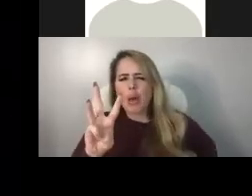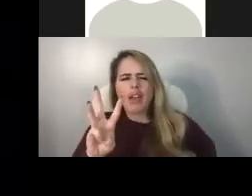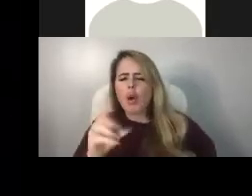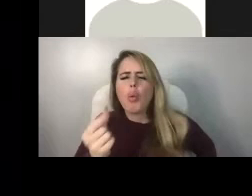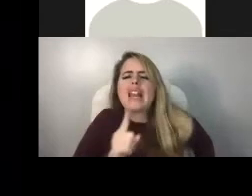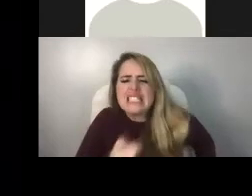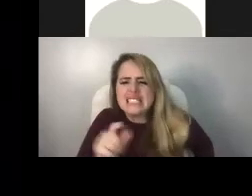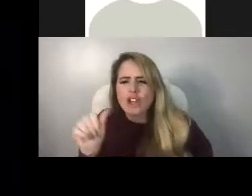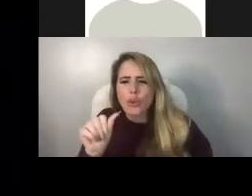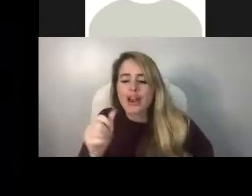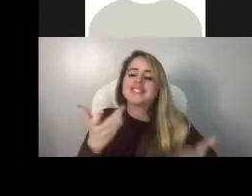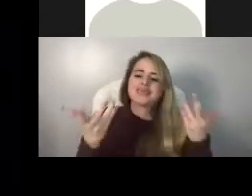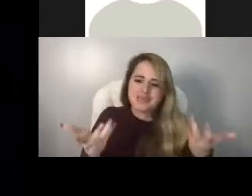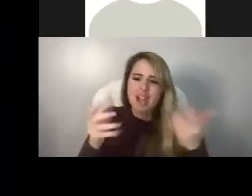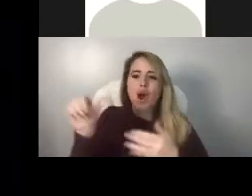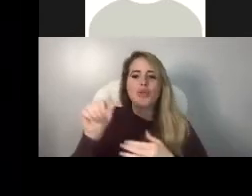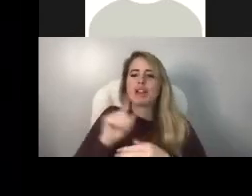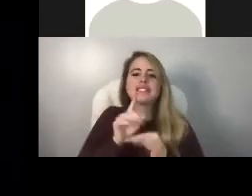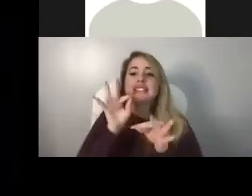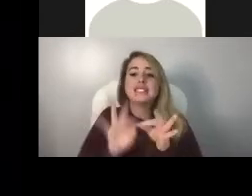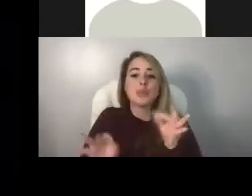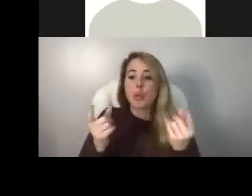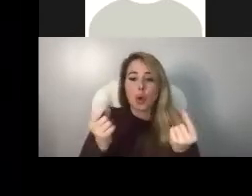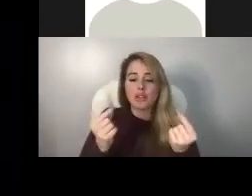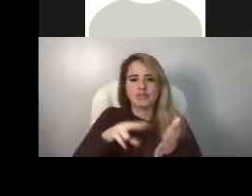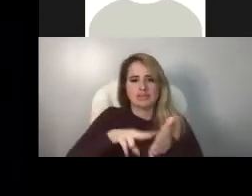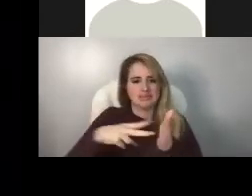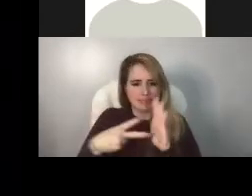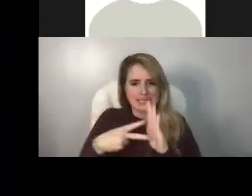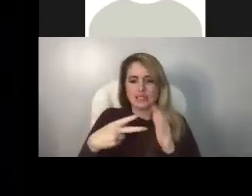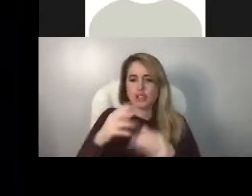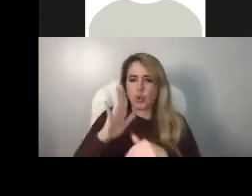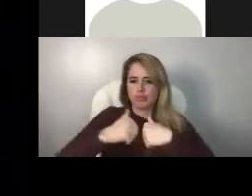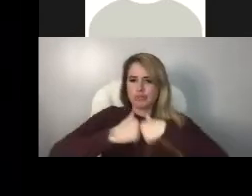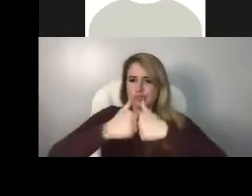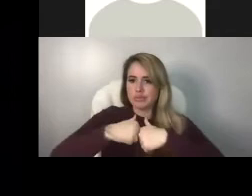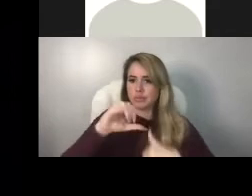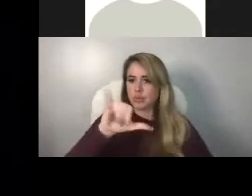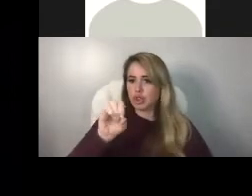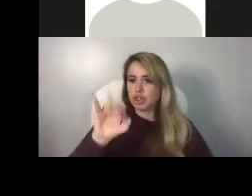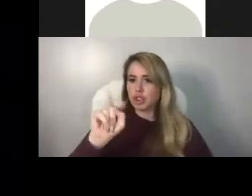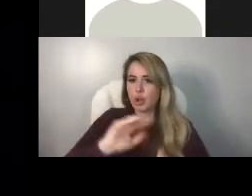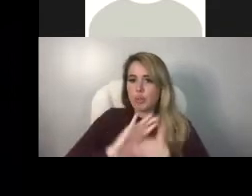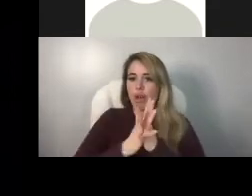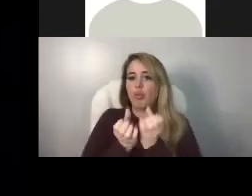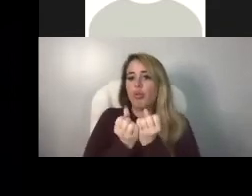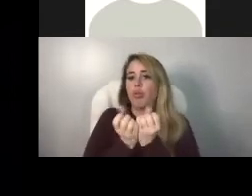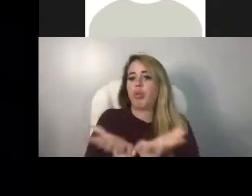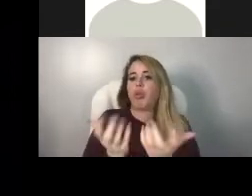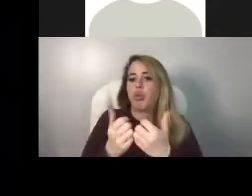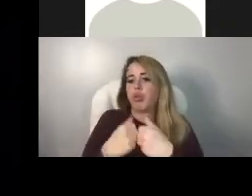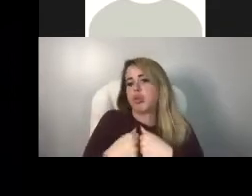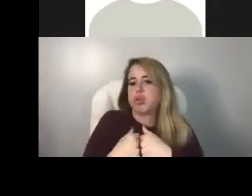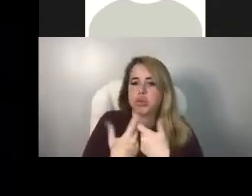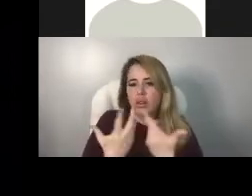arthritis? Arthritis simply is that the joint is wearing out. And patients say to